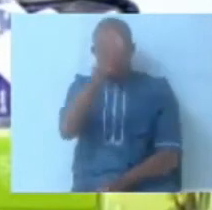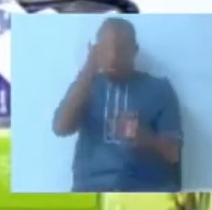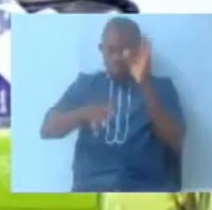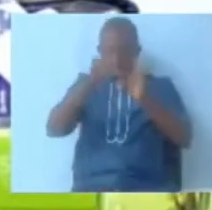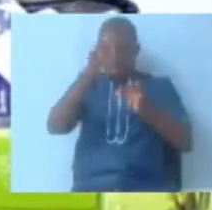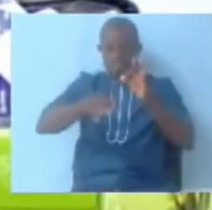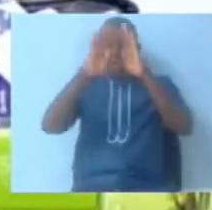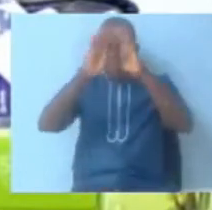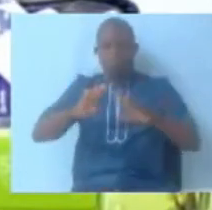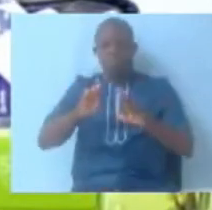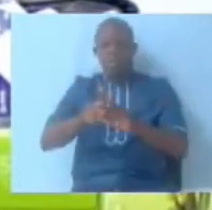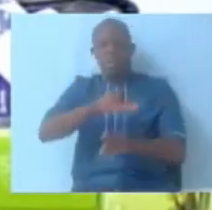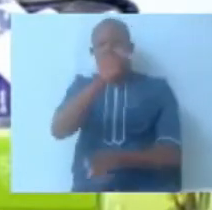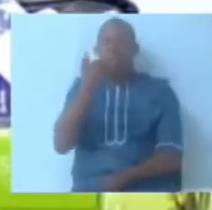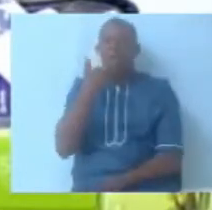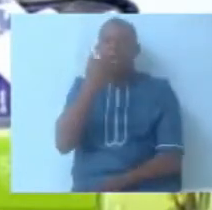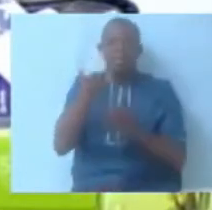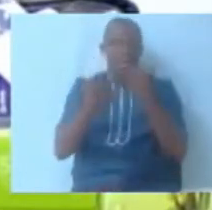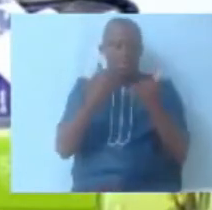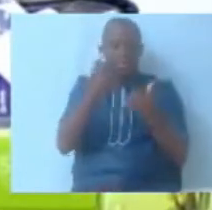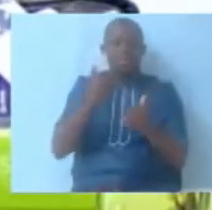time they were security detainees under the